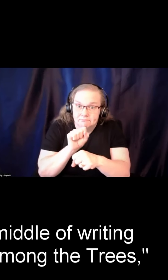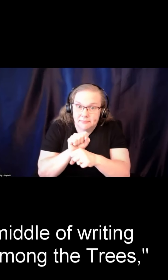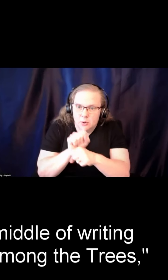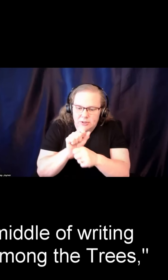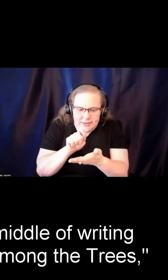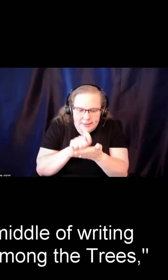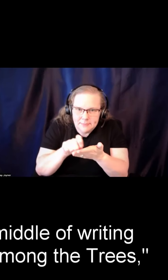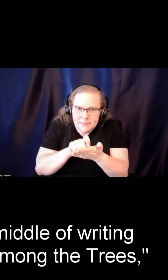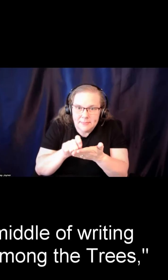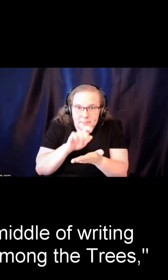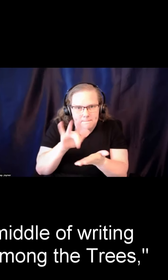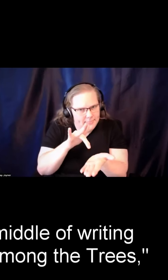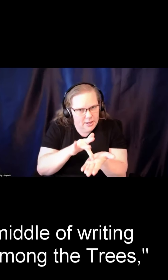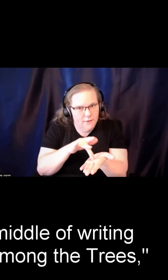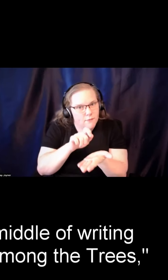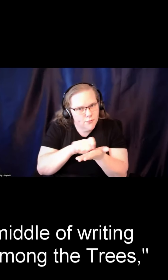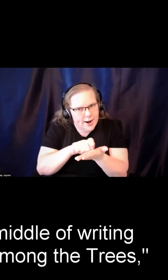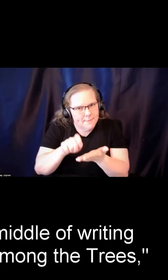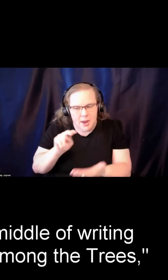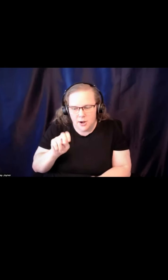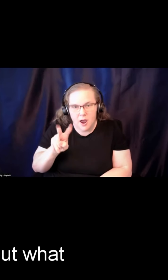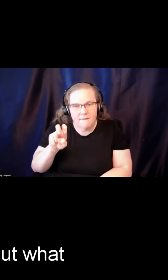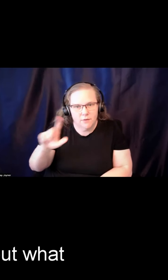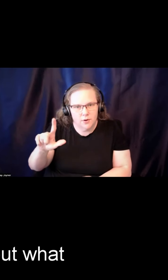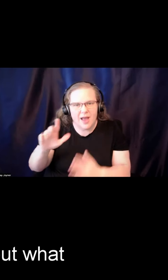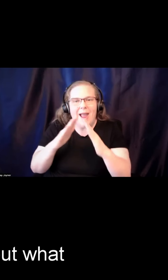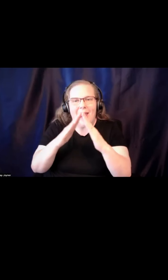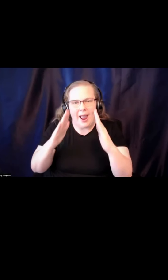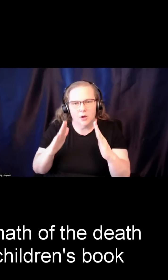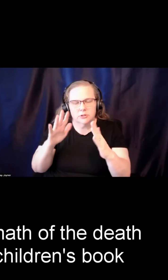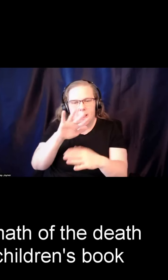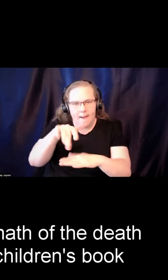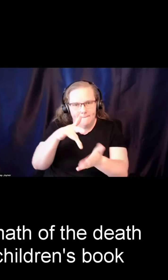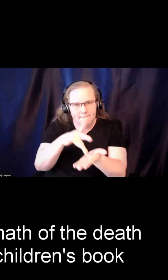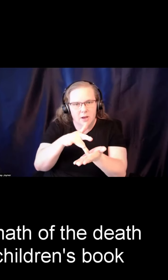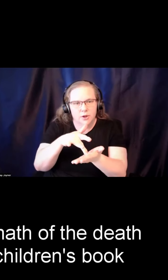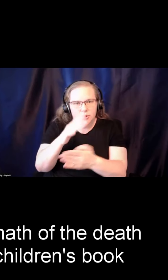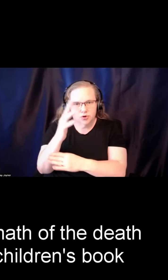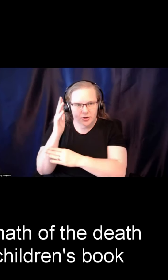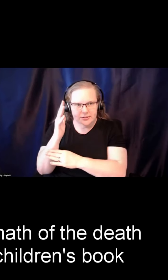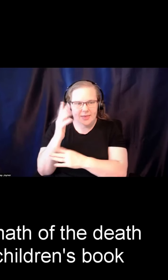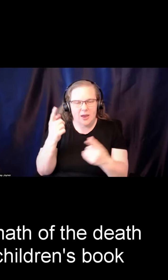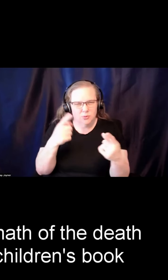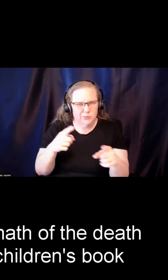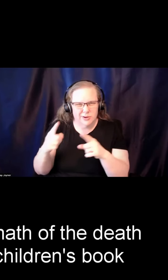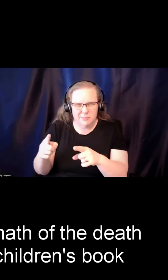my novel, A House Among the Trees, which is about what happens in the aftermath of the death of